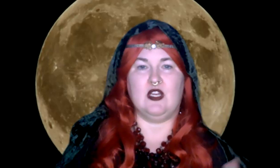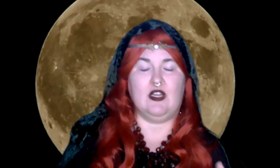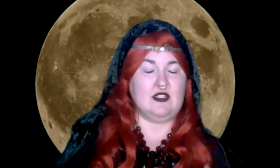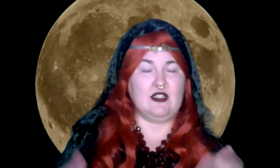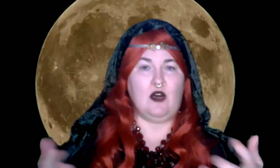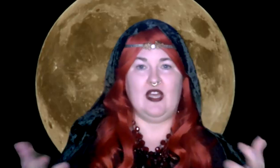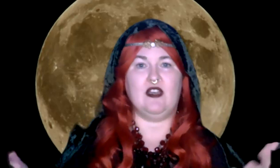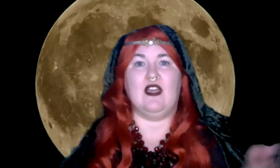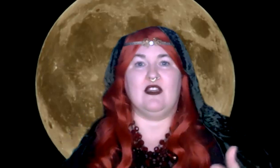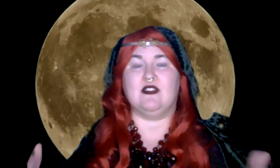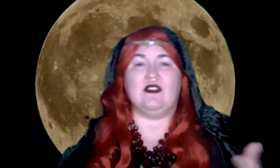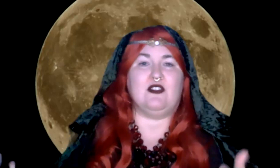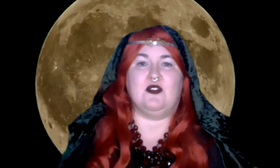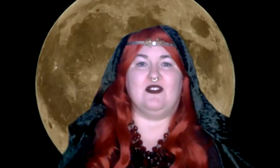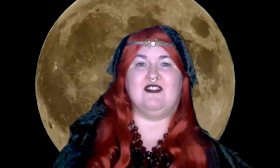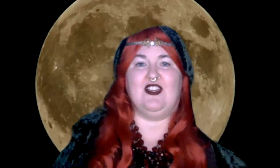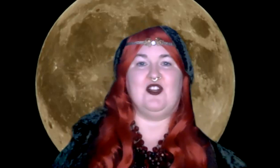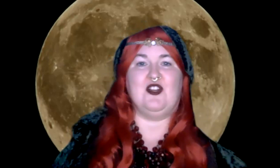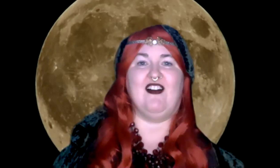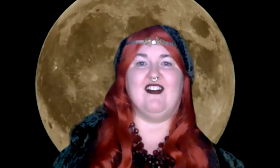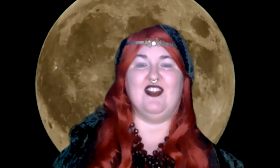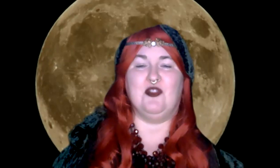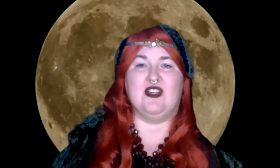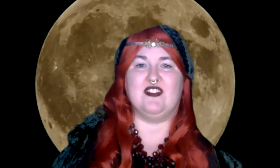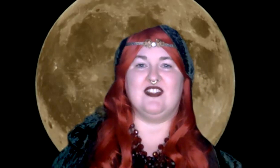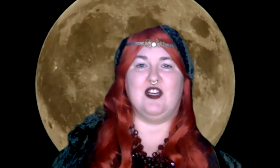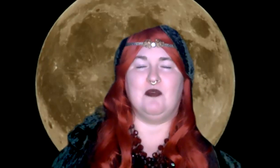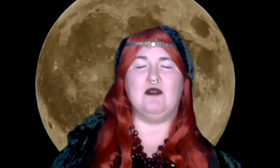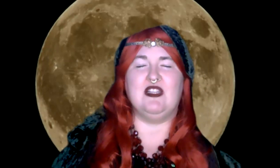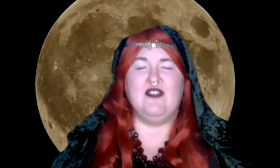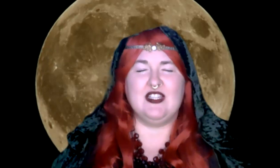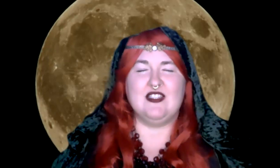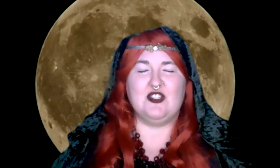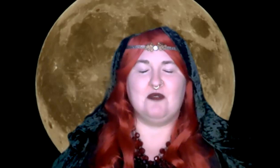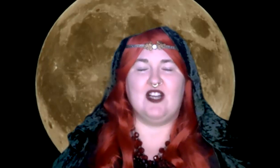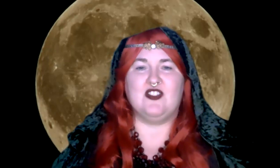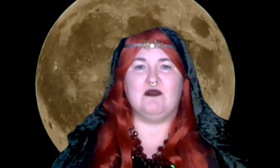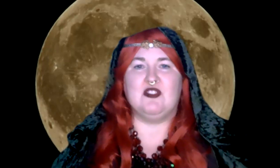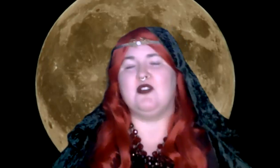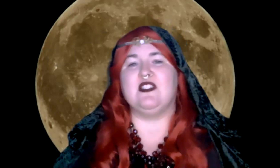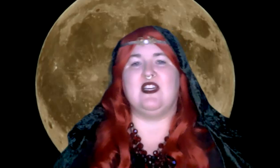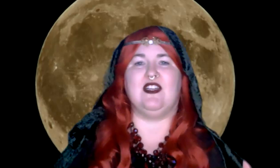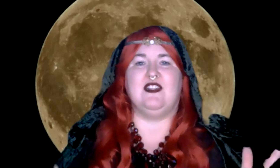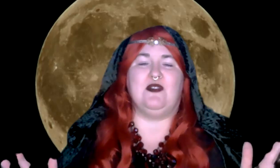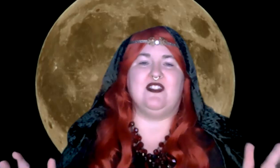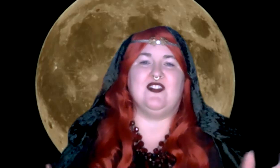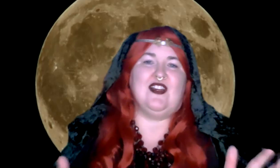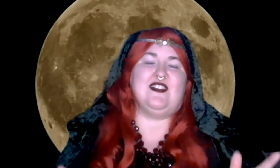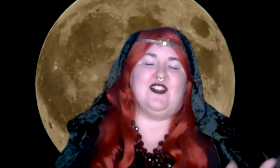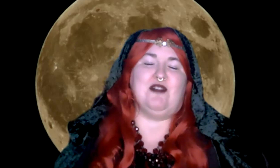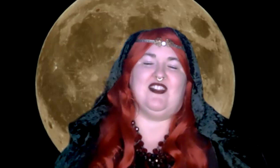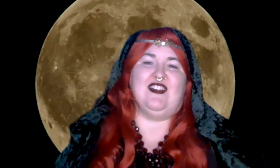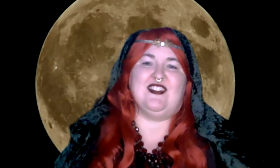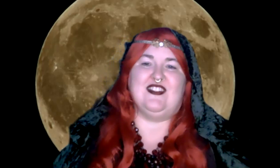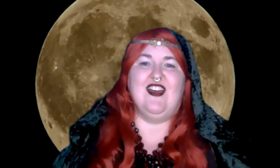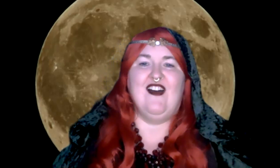roots in Samhain. And so here we are in the present time. And I'm loving this so much. And I'm so excited that we still get to